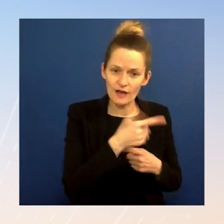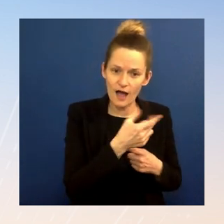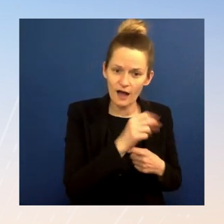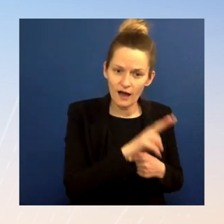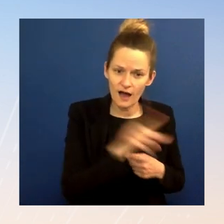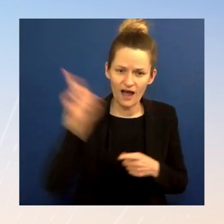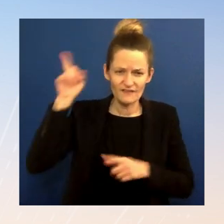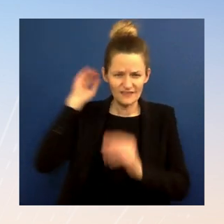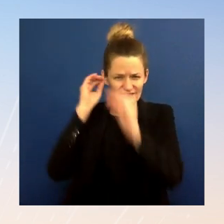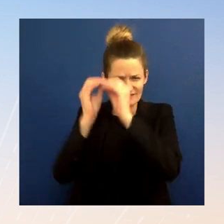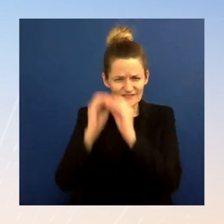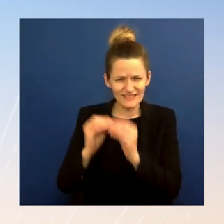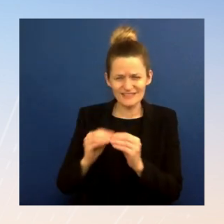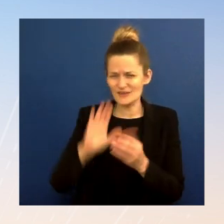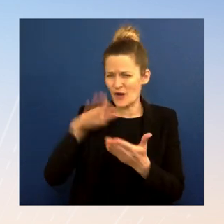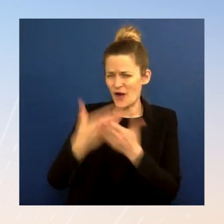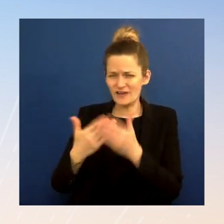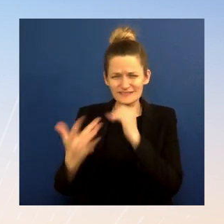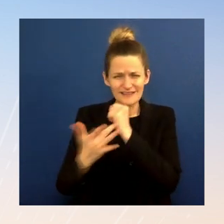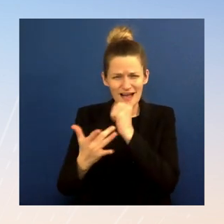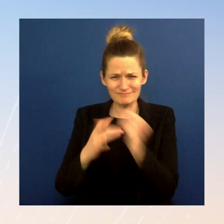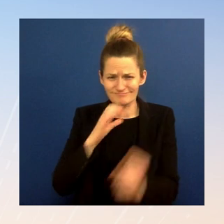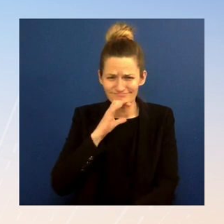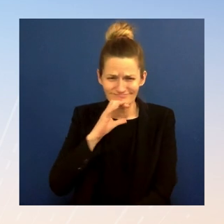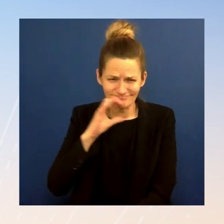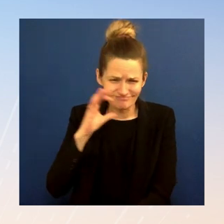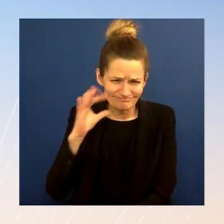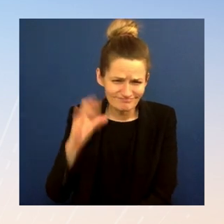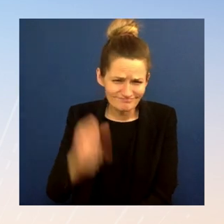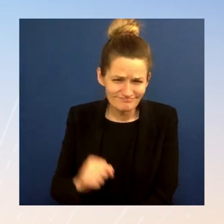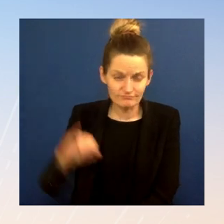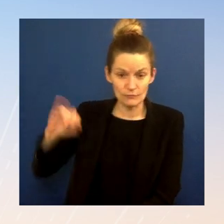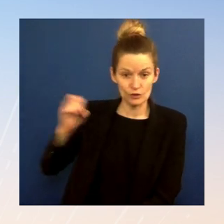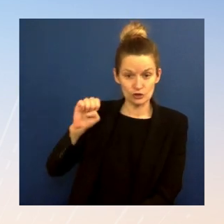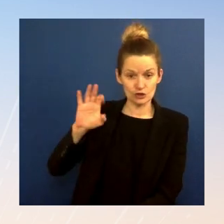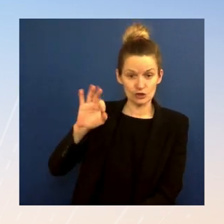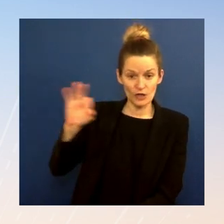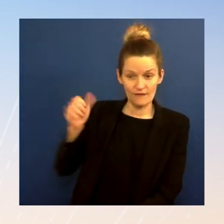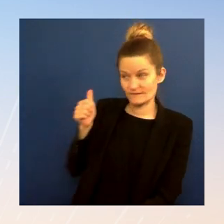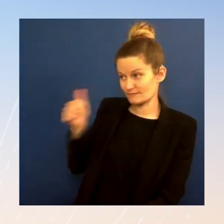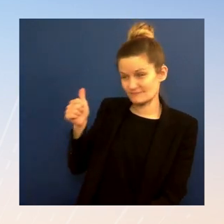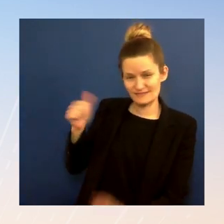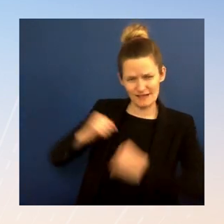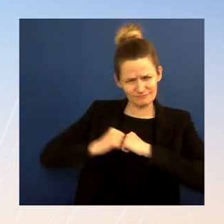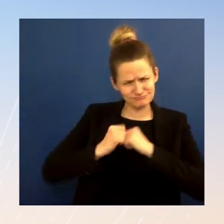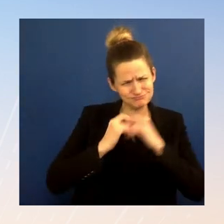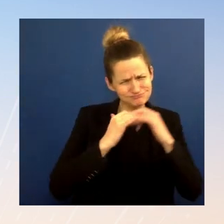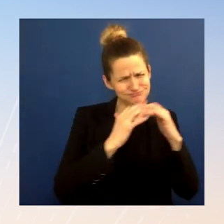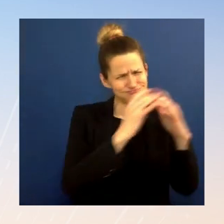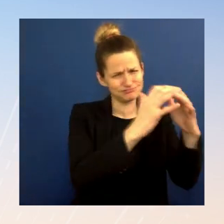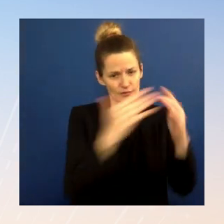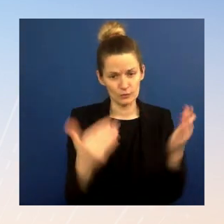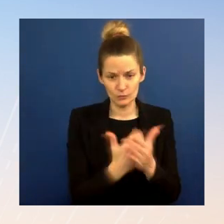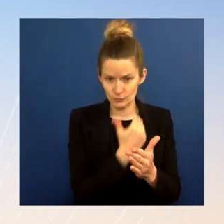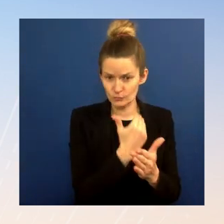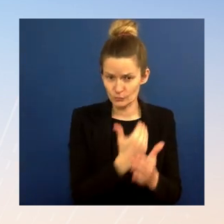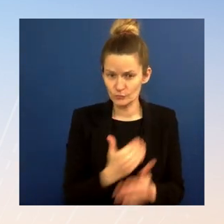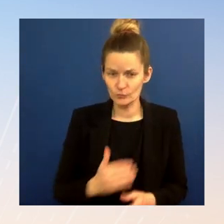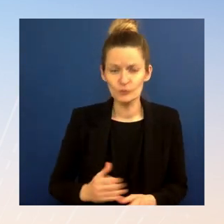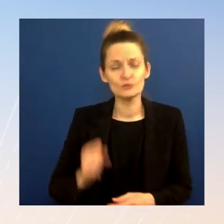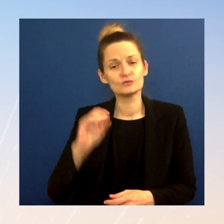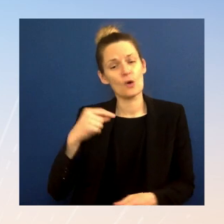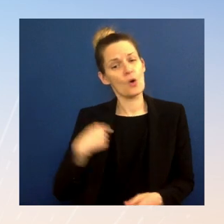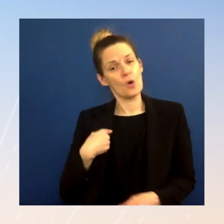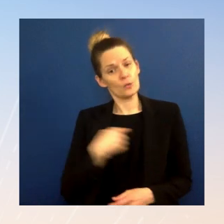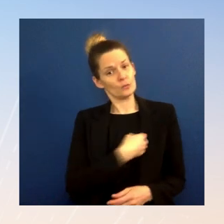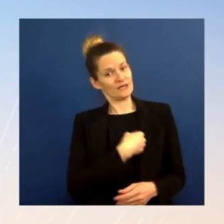within government at that time. So when we came into this administration, I would remind you, it's now a long time ago, there was no real